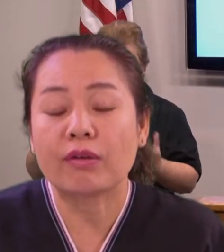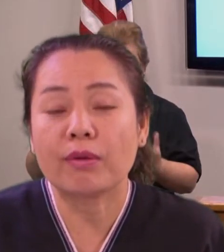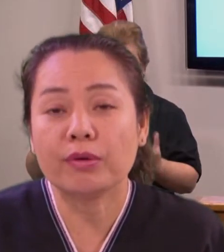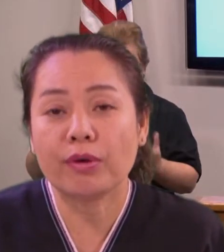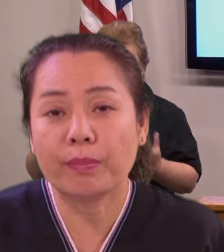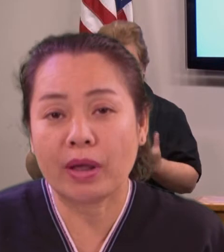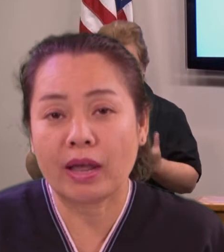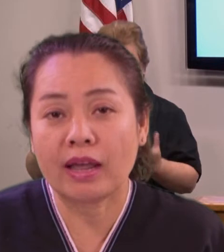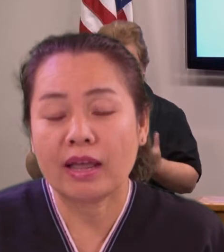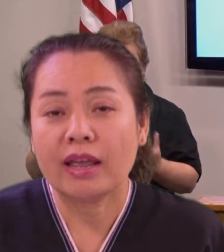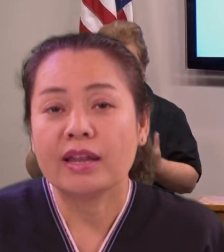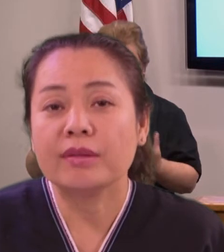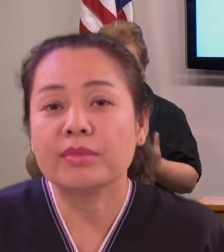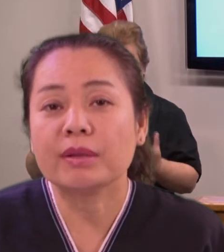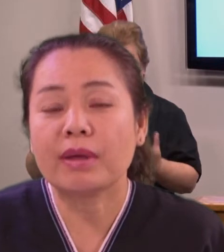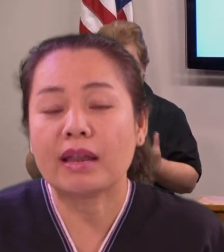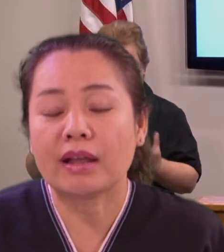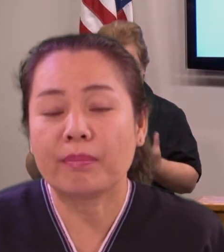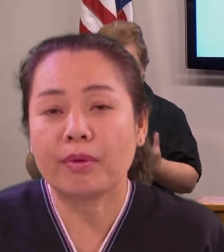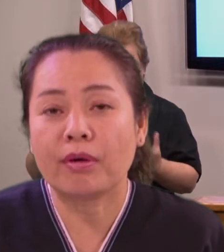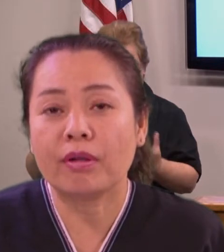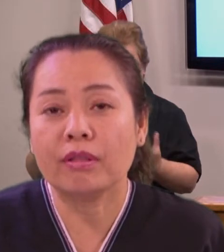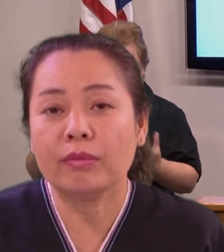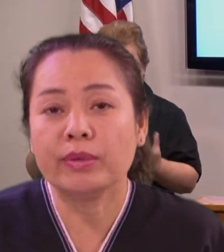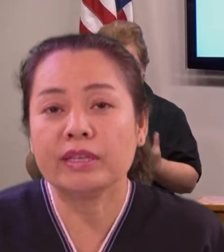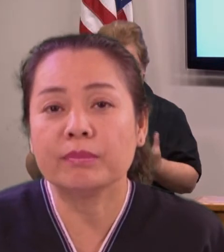the It is called